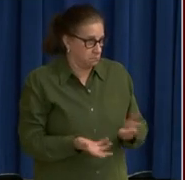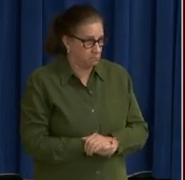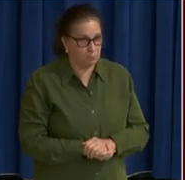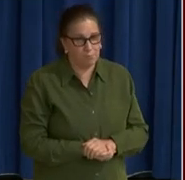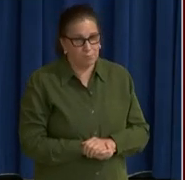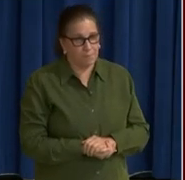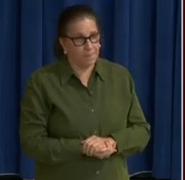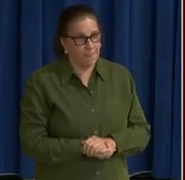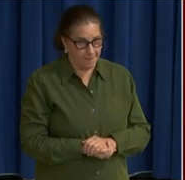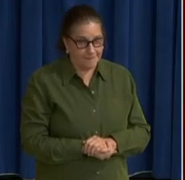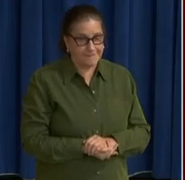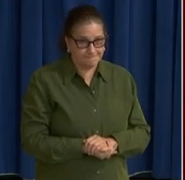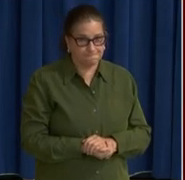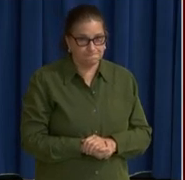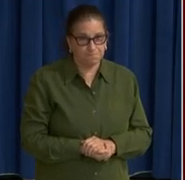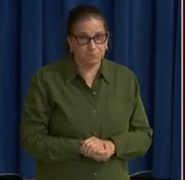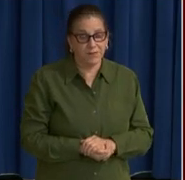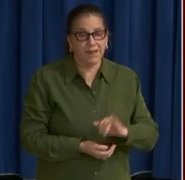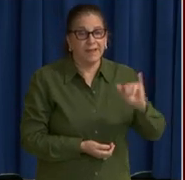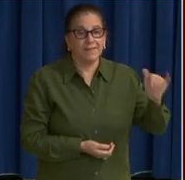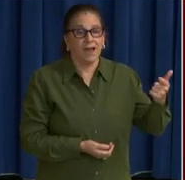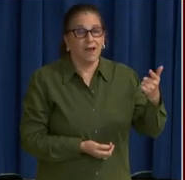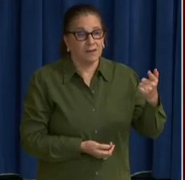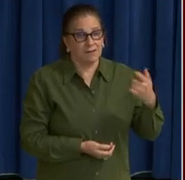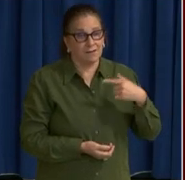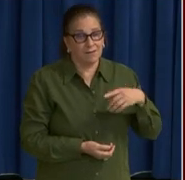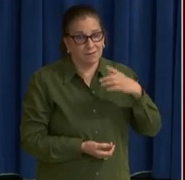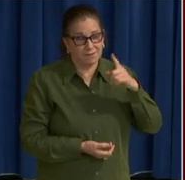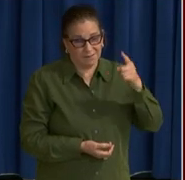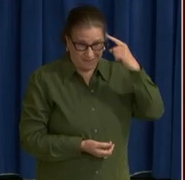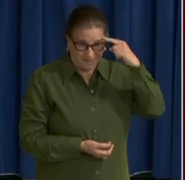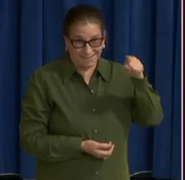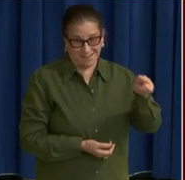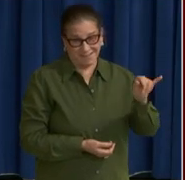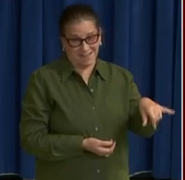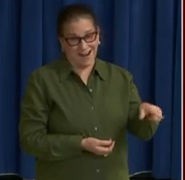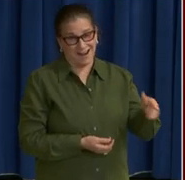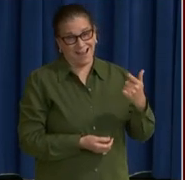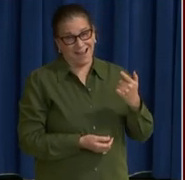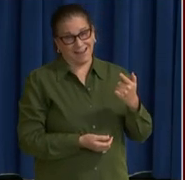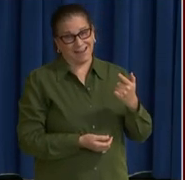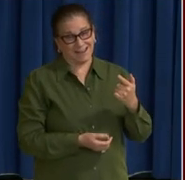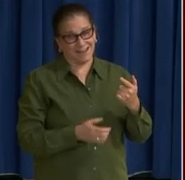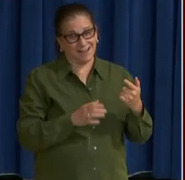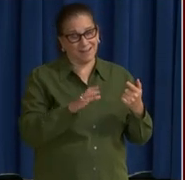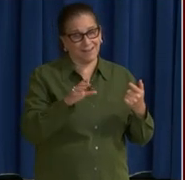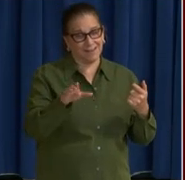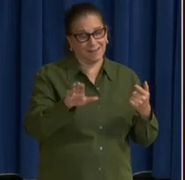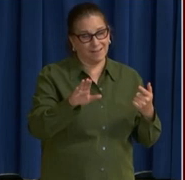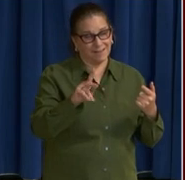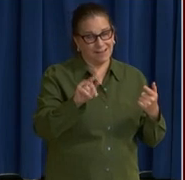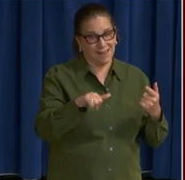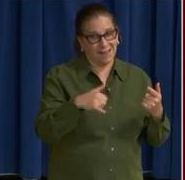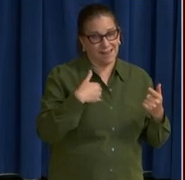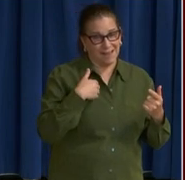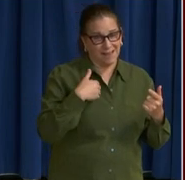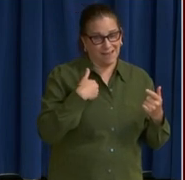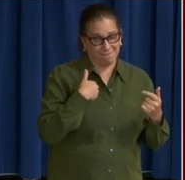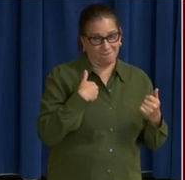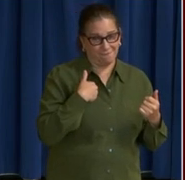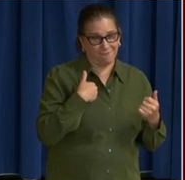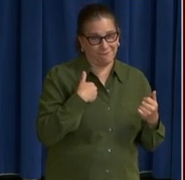one of the. The gun that we believe was in possession of Mr. K, the one that was recovered from the scene, was not a ghost